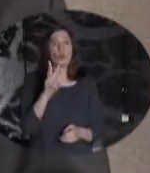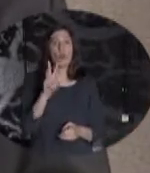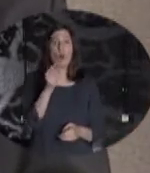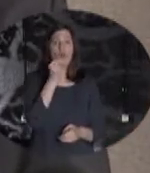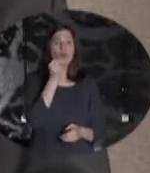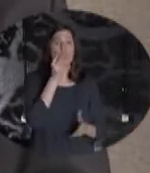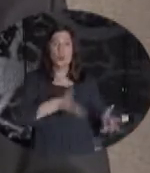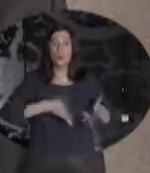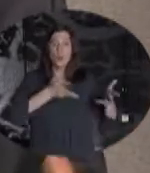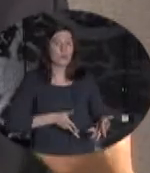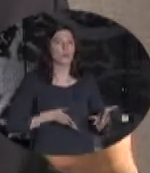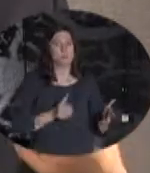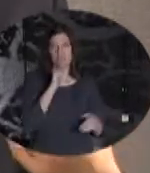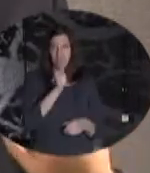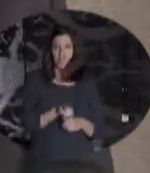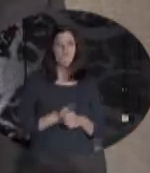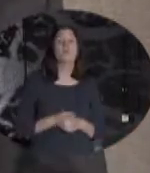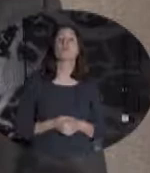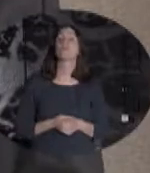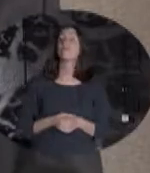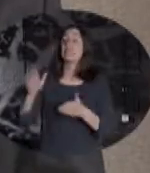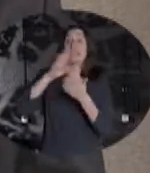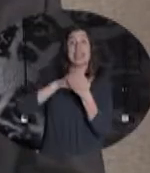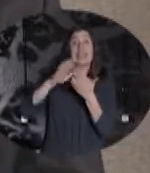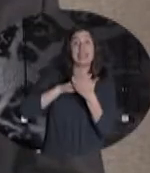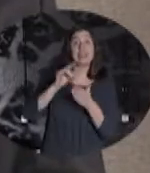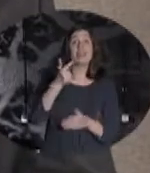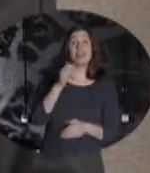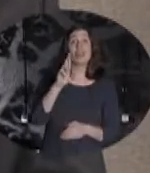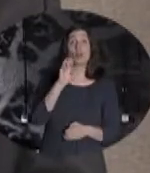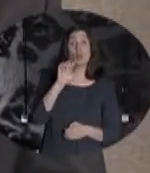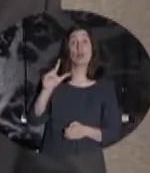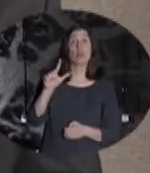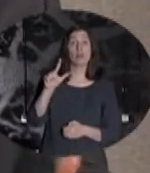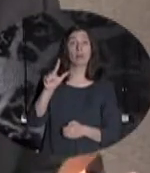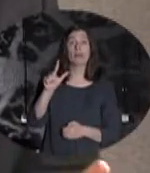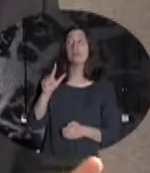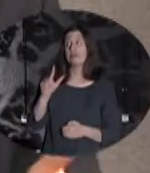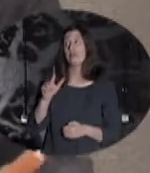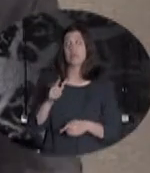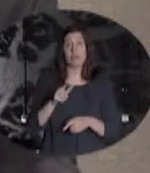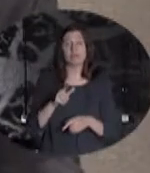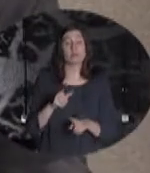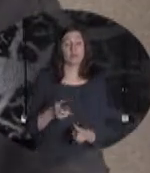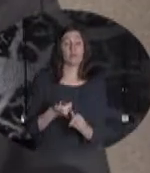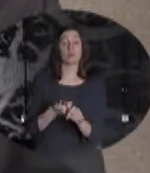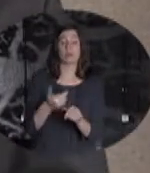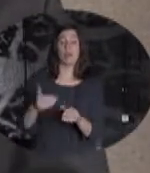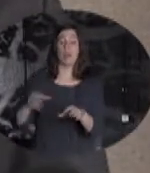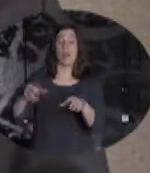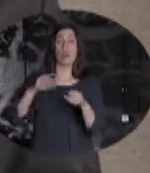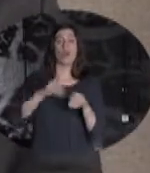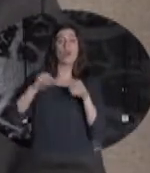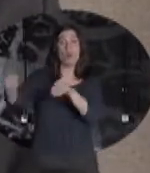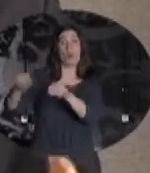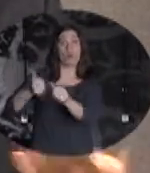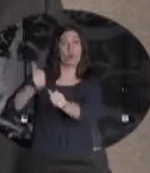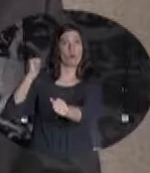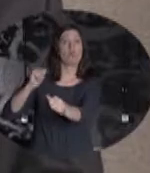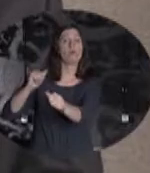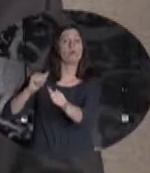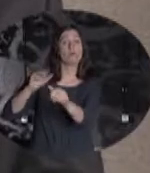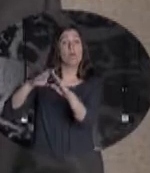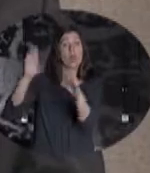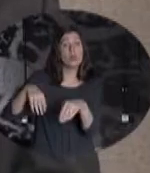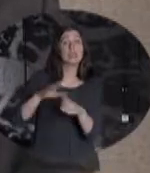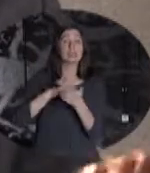around. Clean your grill. You know, that's keep the grill, first of all, away from your house when you use it, but clean it before and